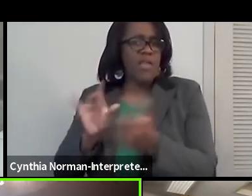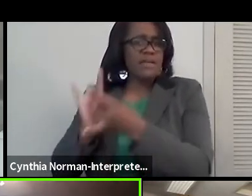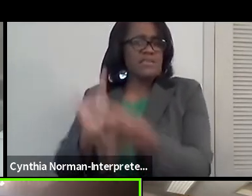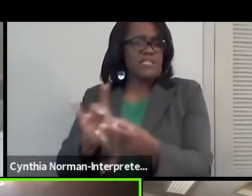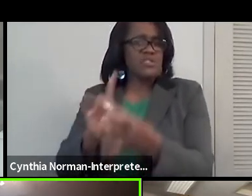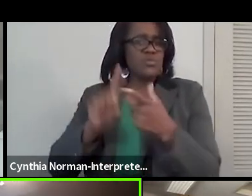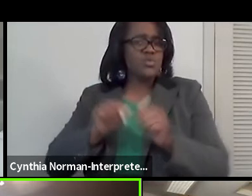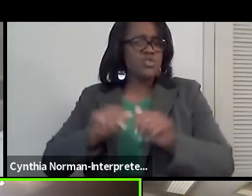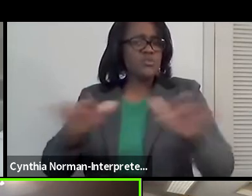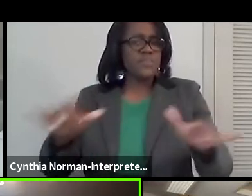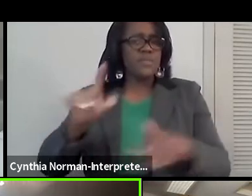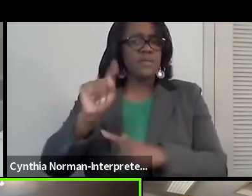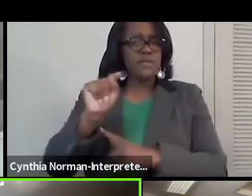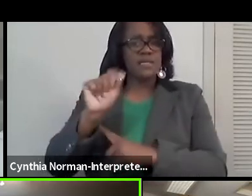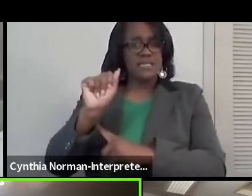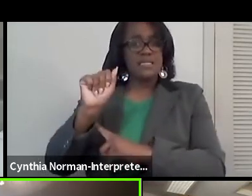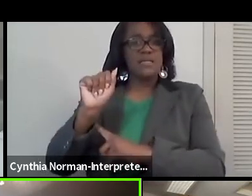of